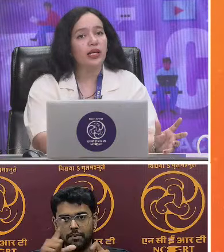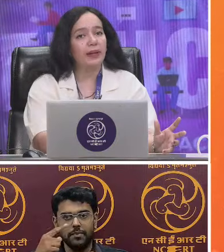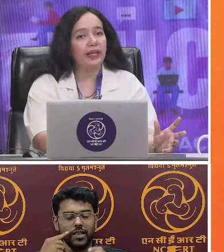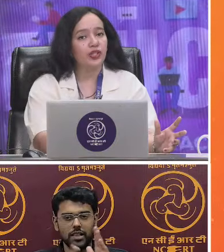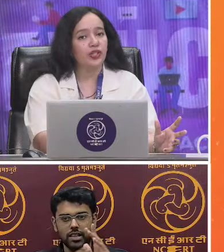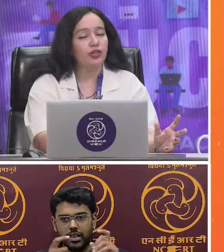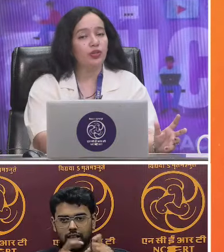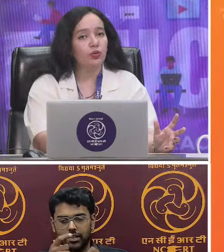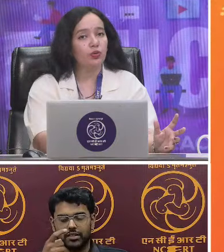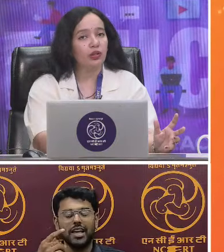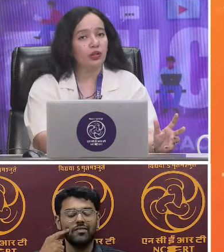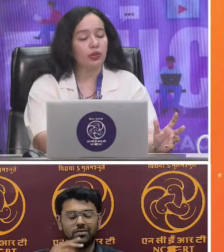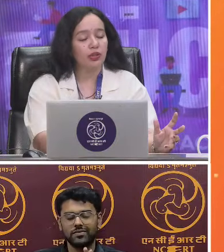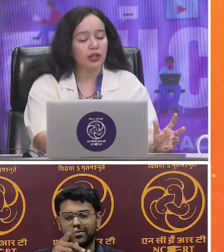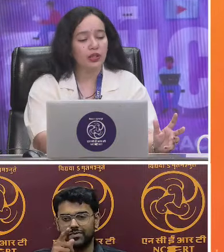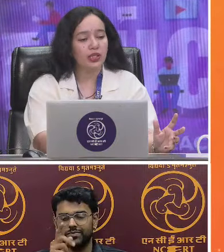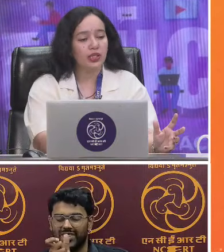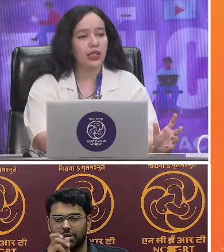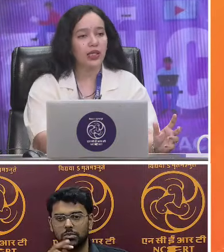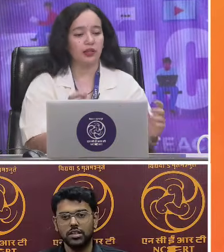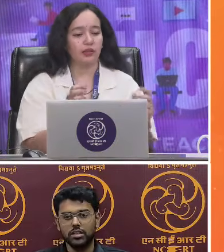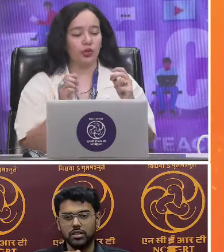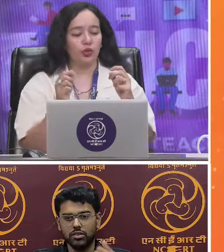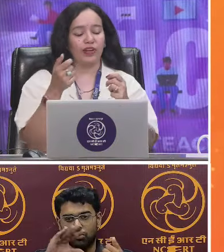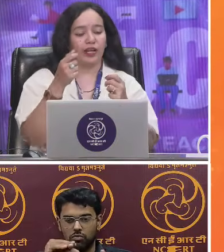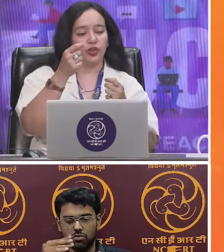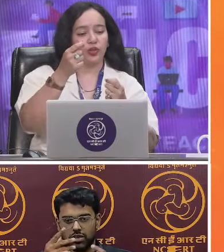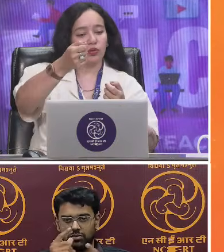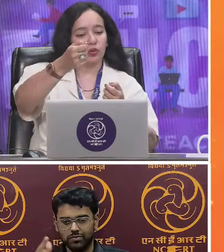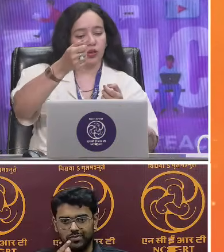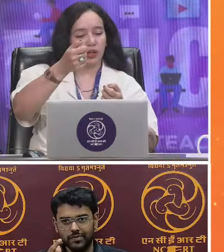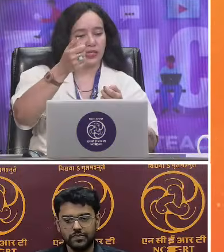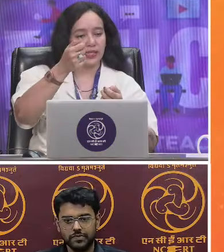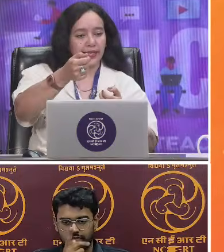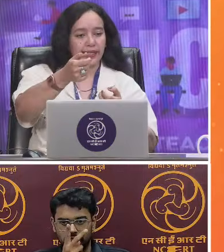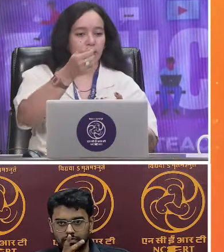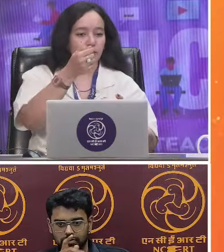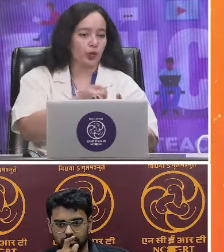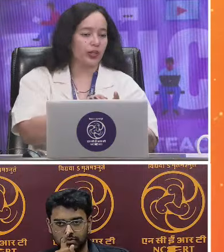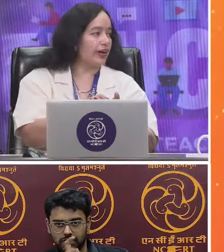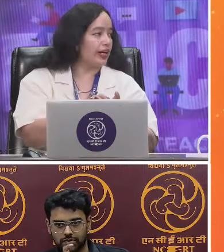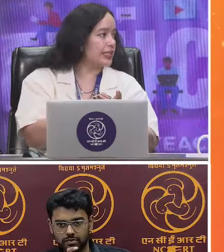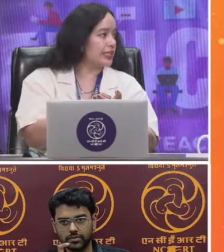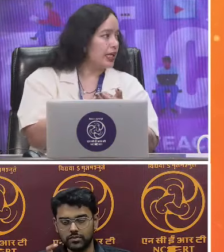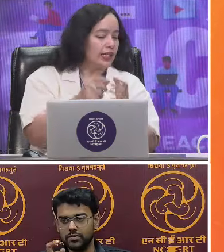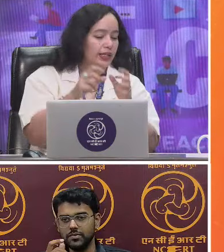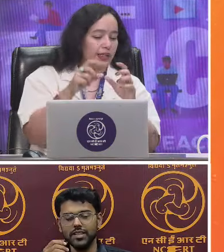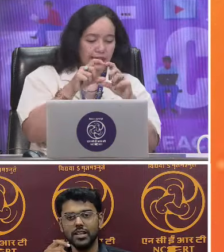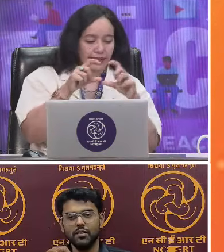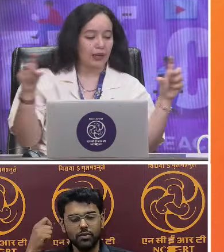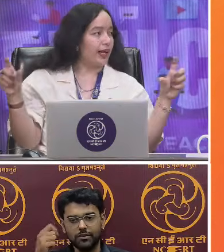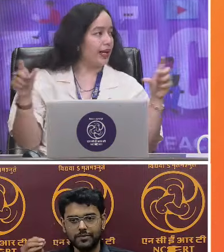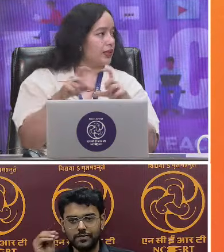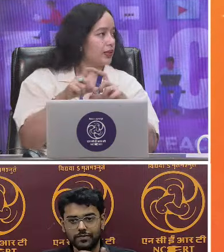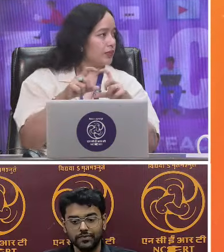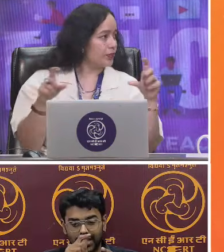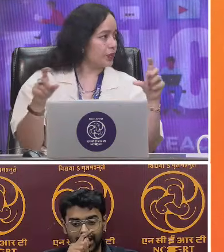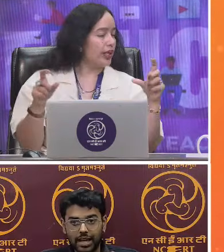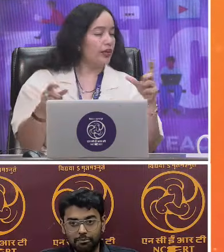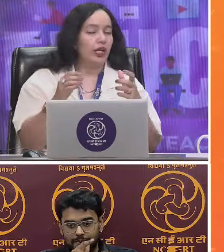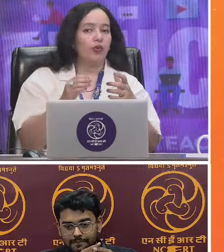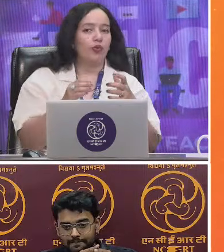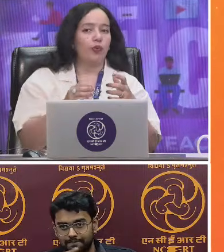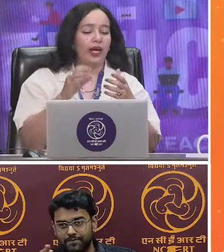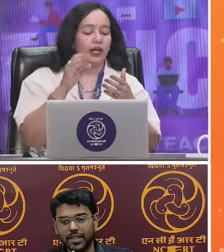the application, you will see where you select and import the files. There is a timeline.